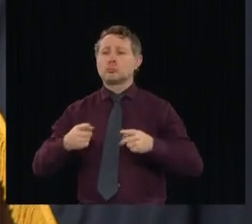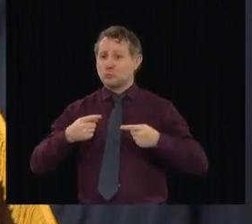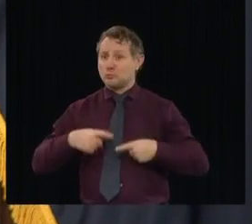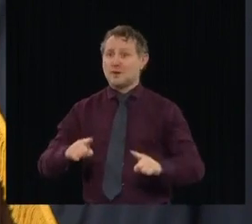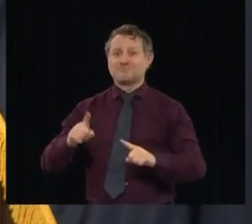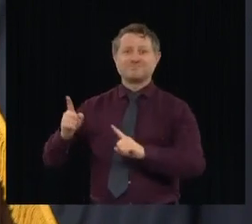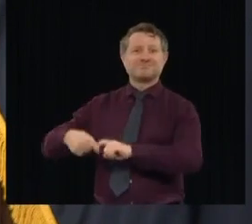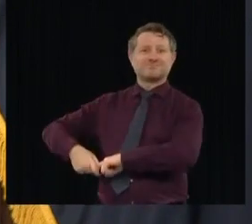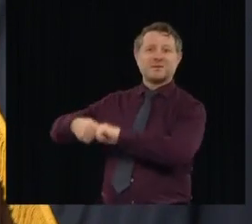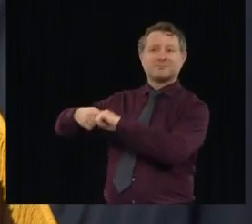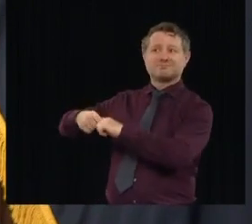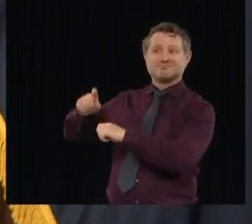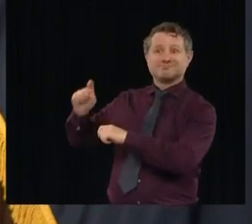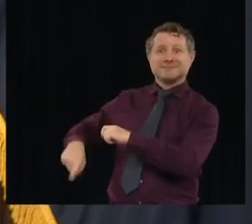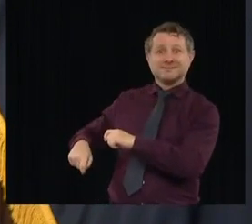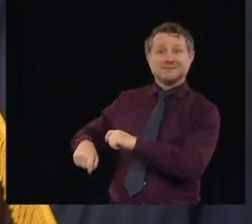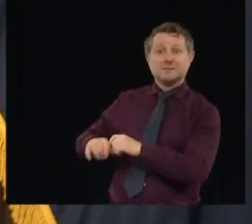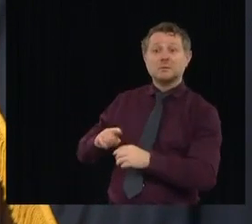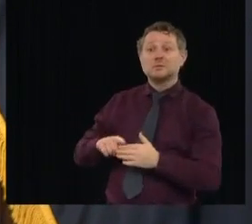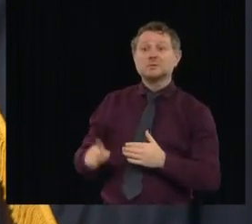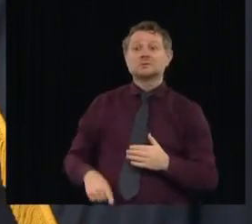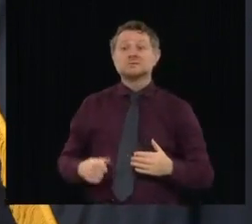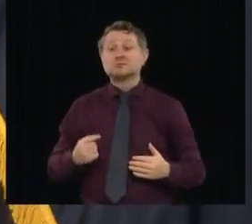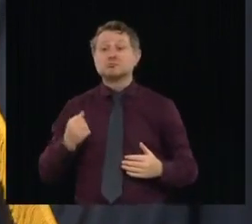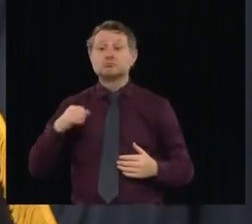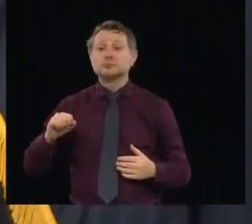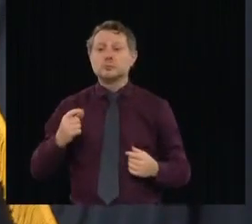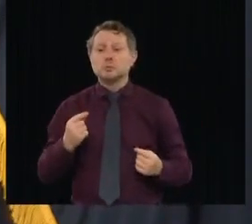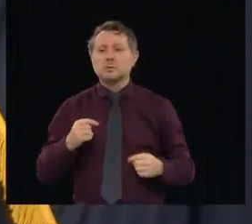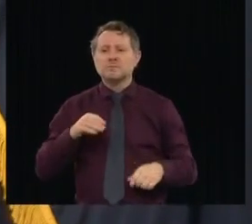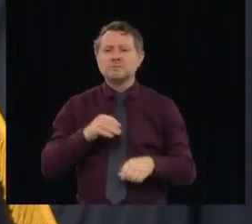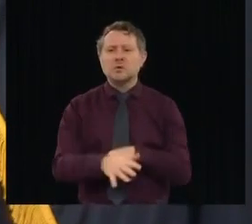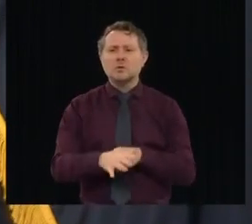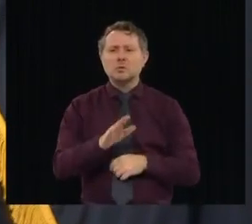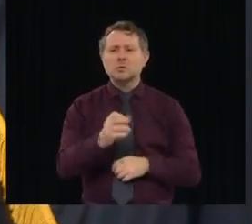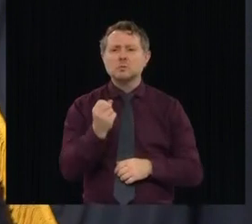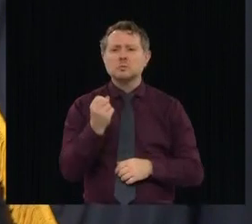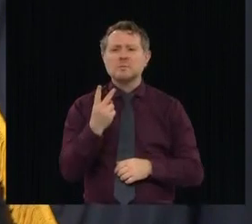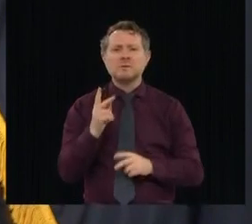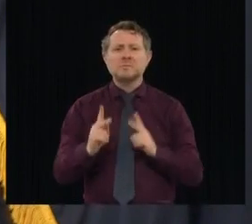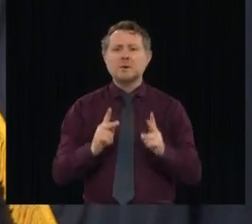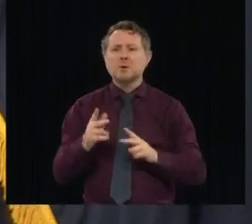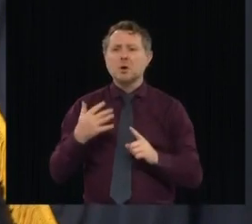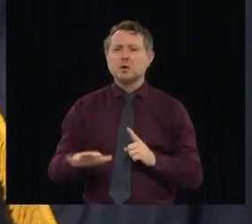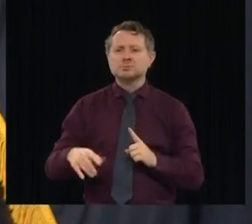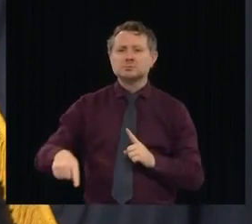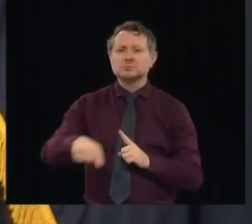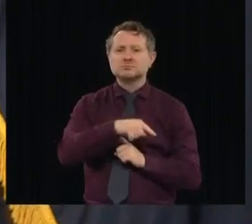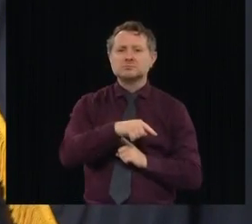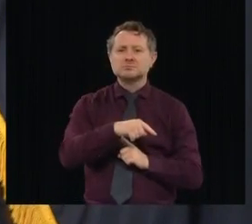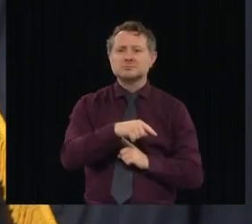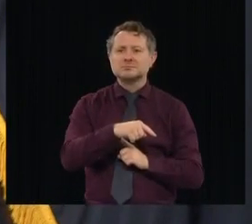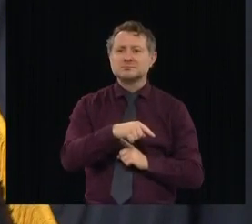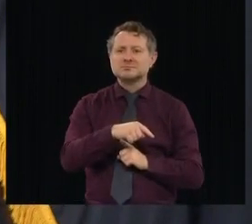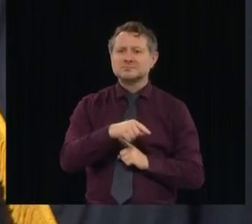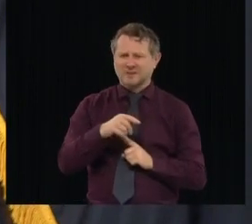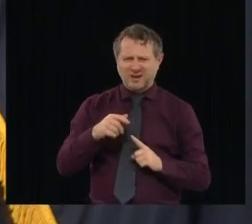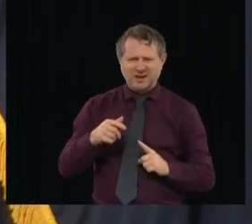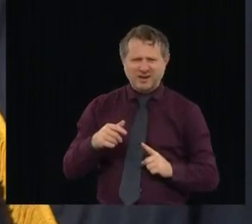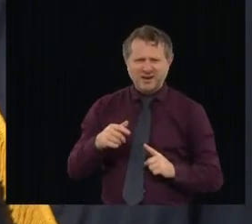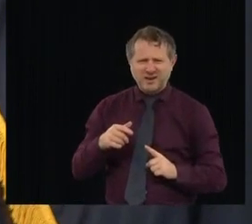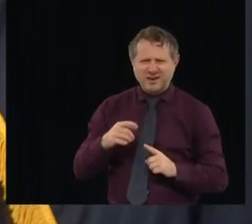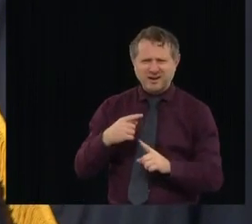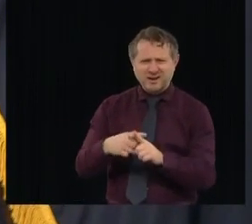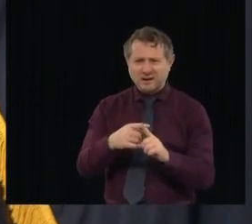infected, I think, over a dozen people. You know, that is a occupation of close proximity, right?